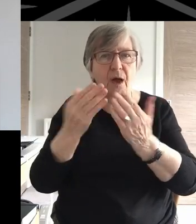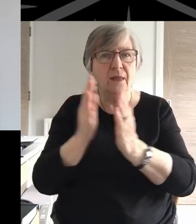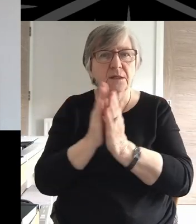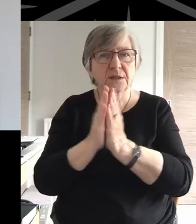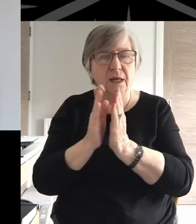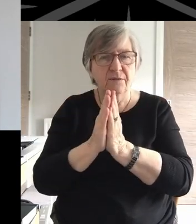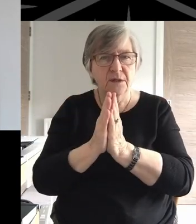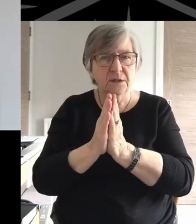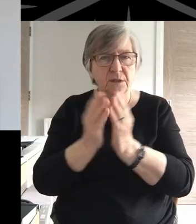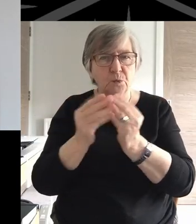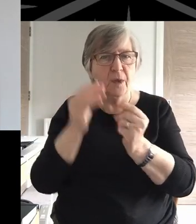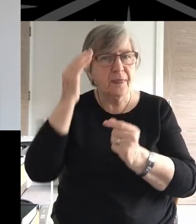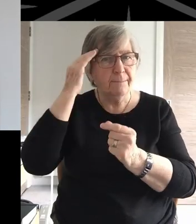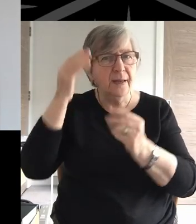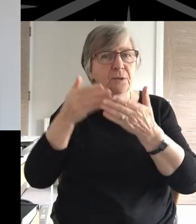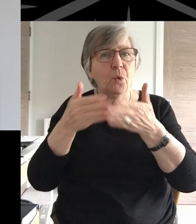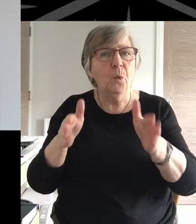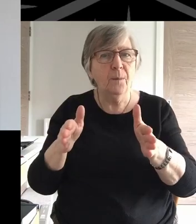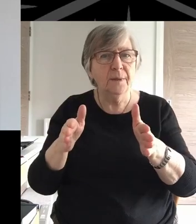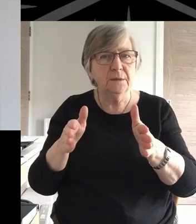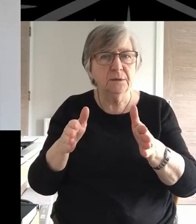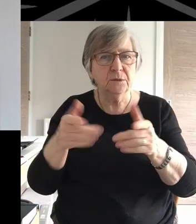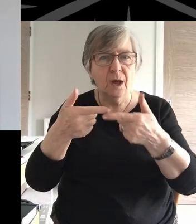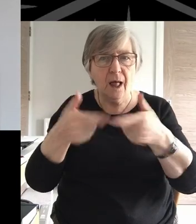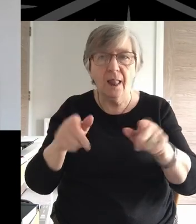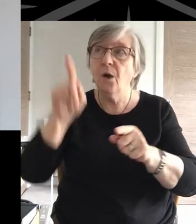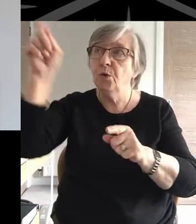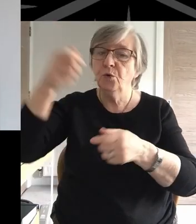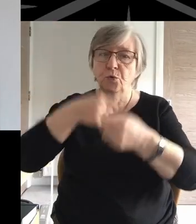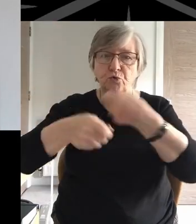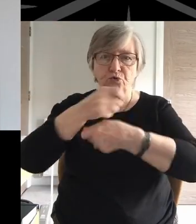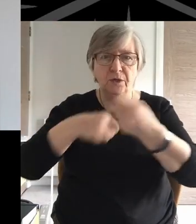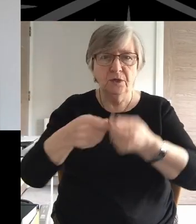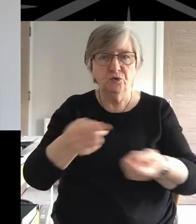mind open to being changed.